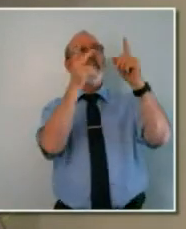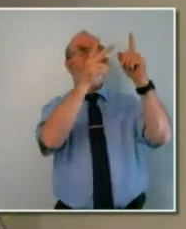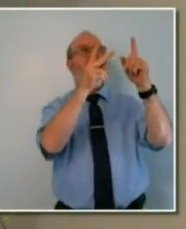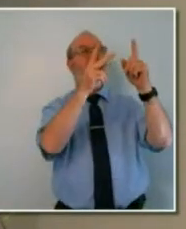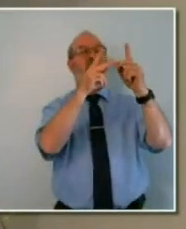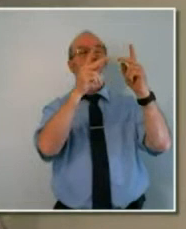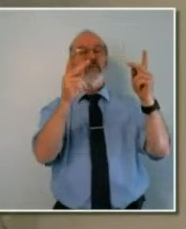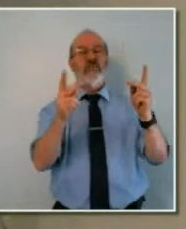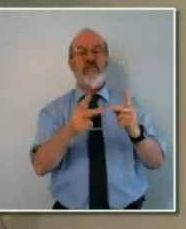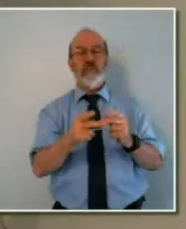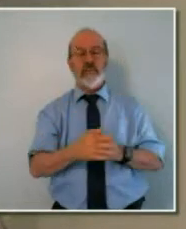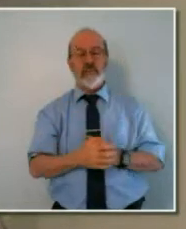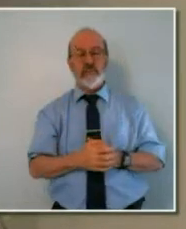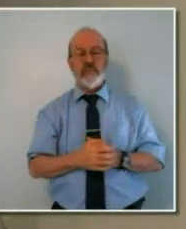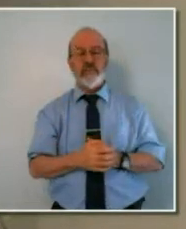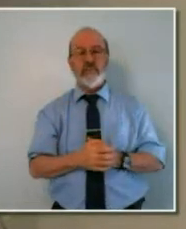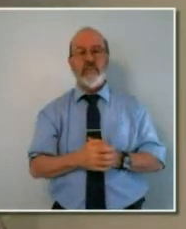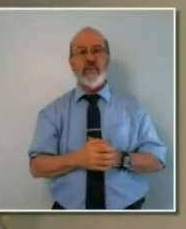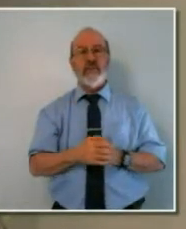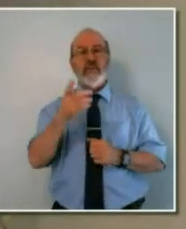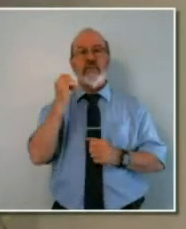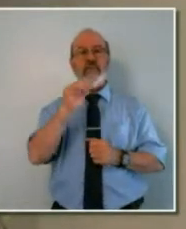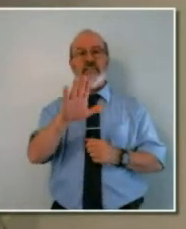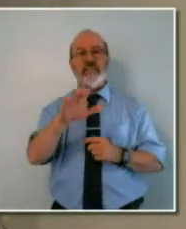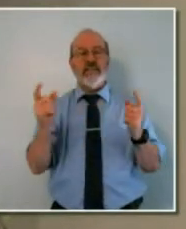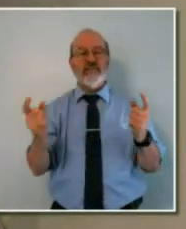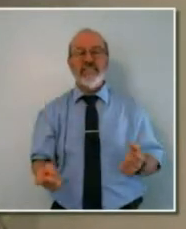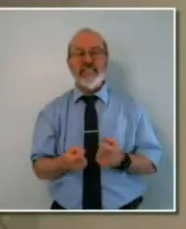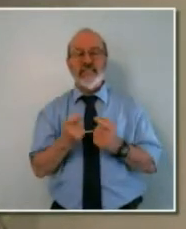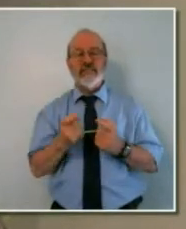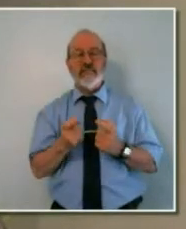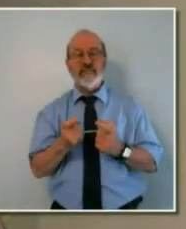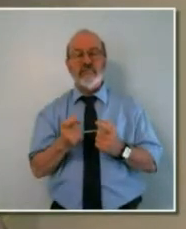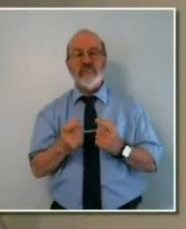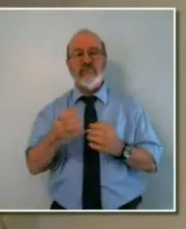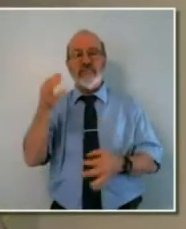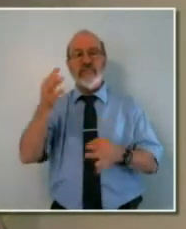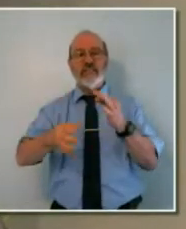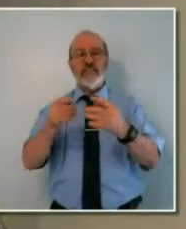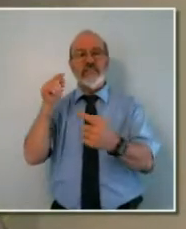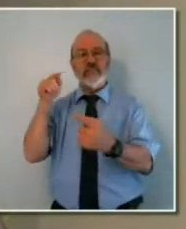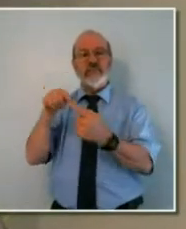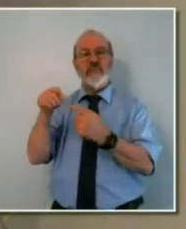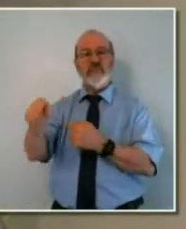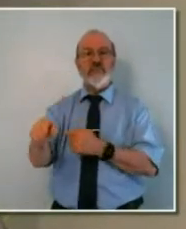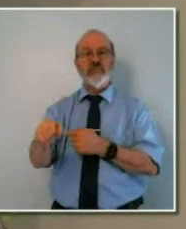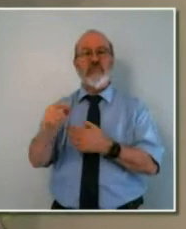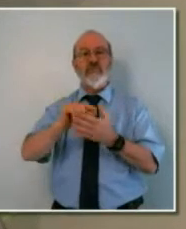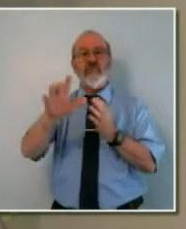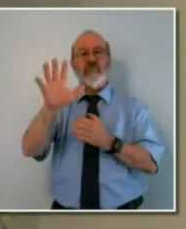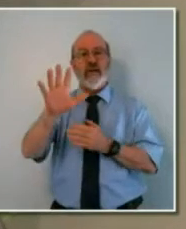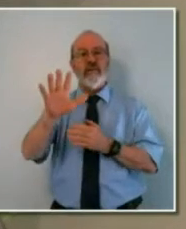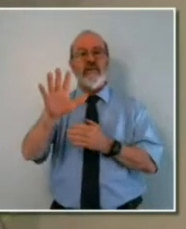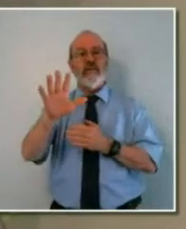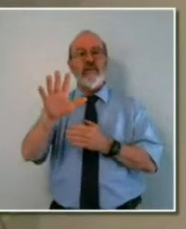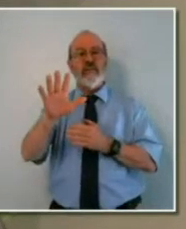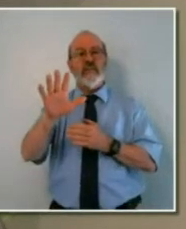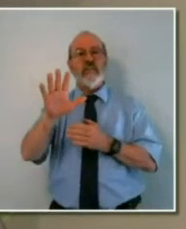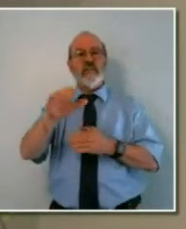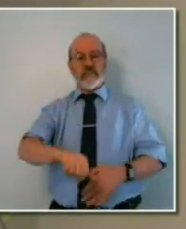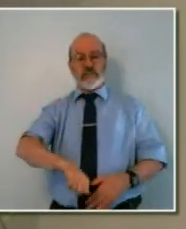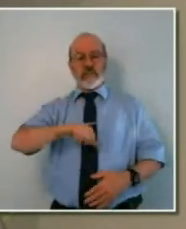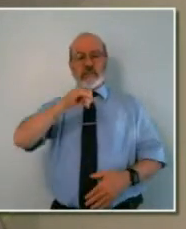place. Because of their sin. Judgment is toward you. Look at verse number 5. The pride of Israel